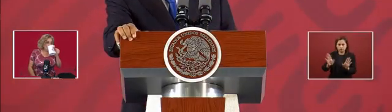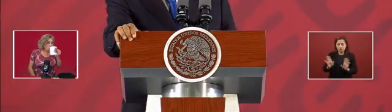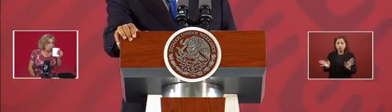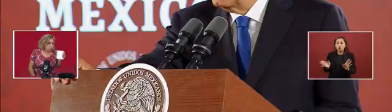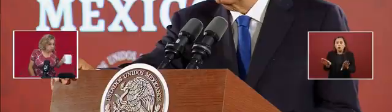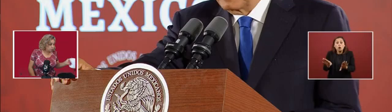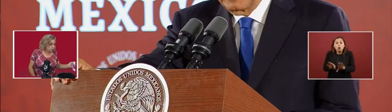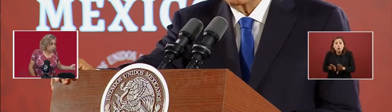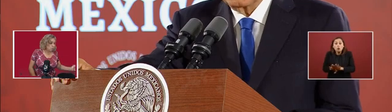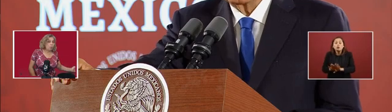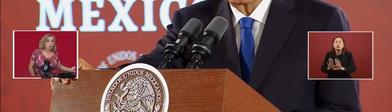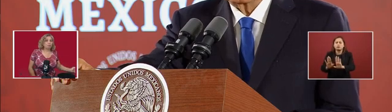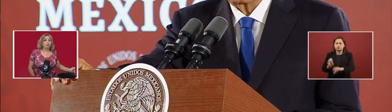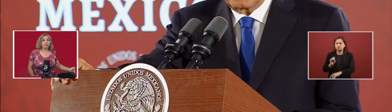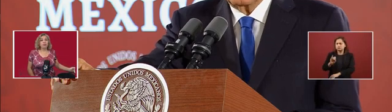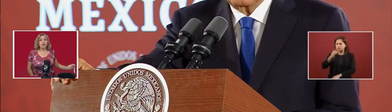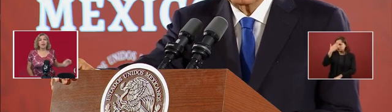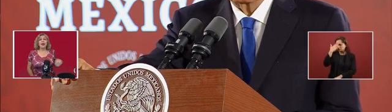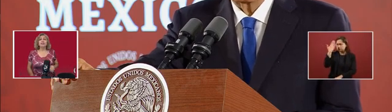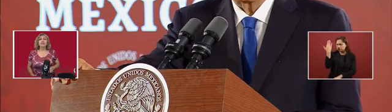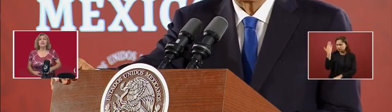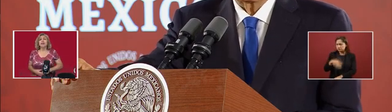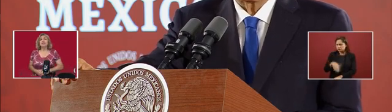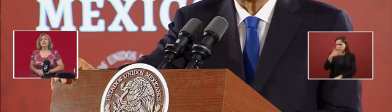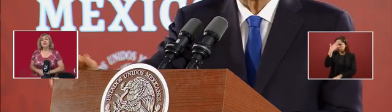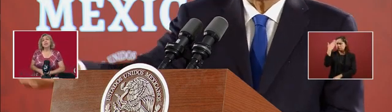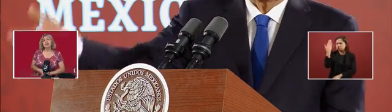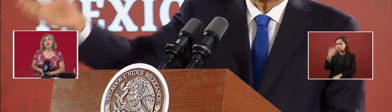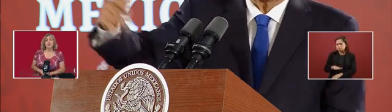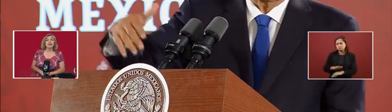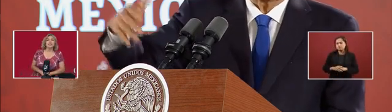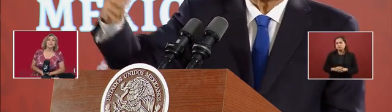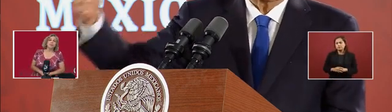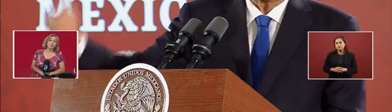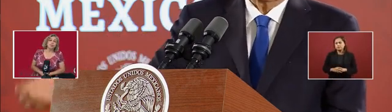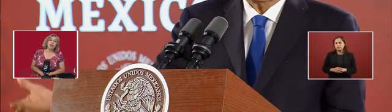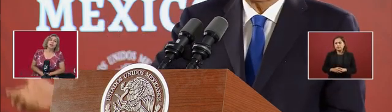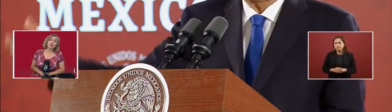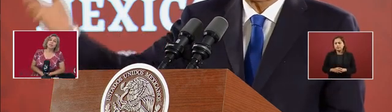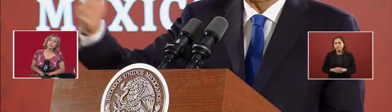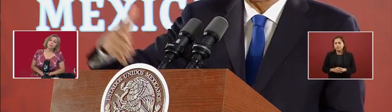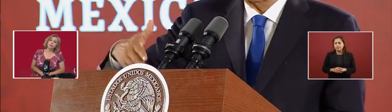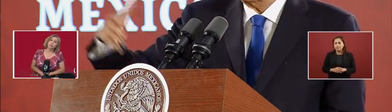Entonces, So therefore, vamos a tener que volver now we're going to have to,